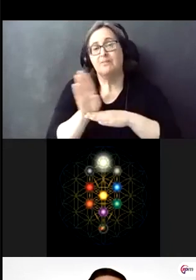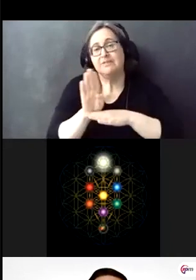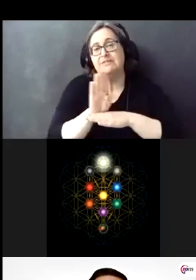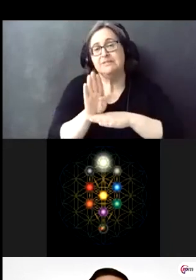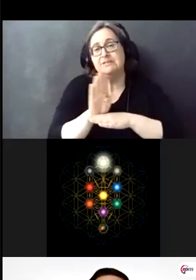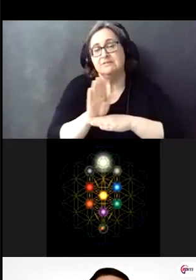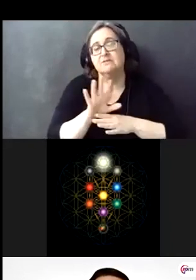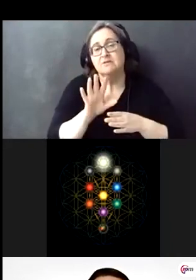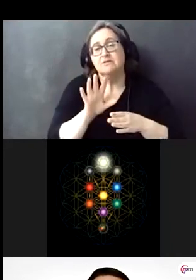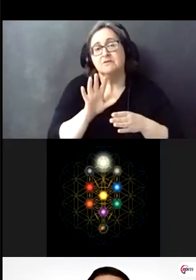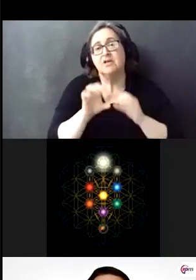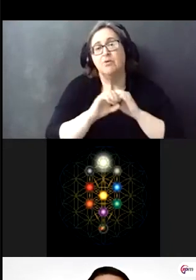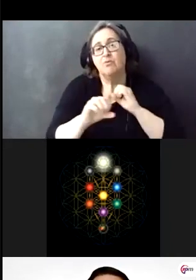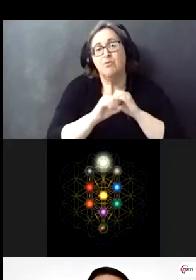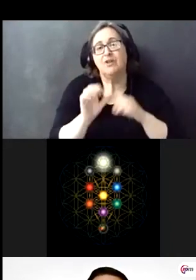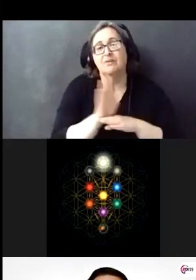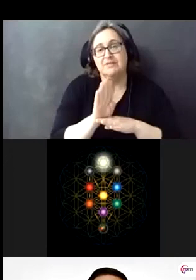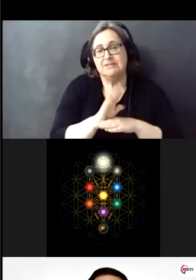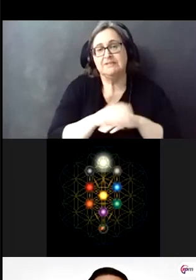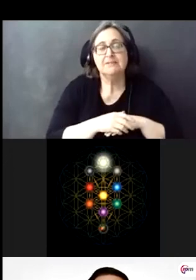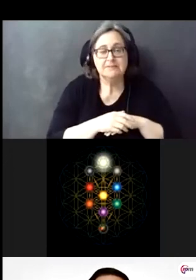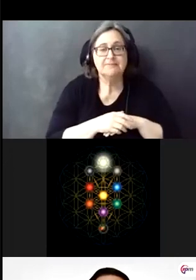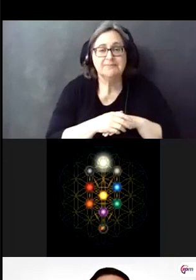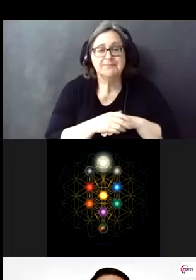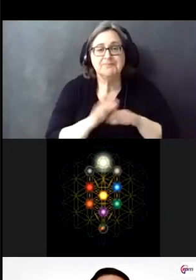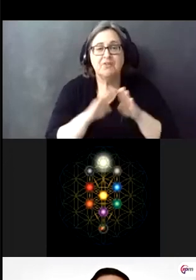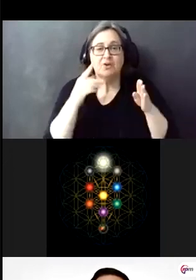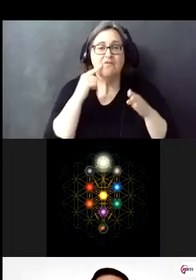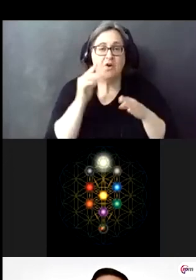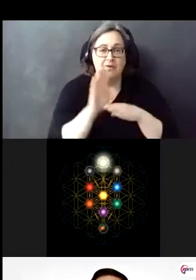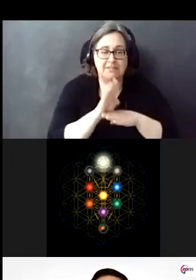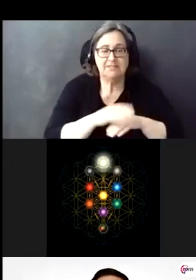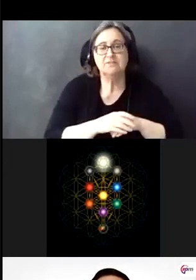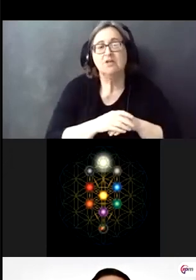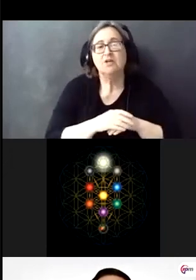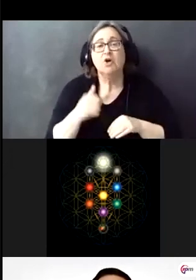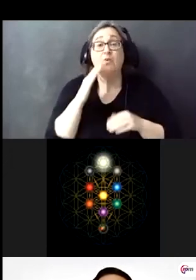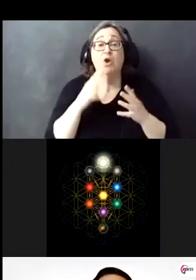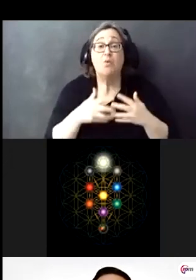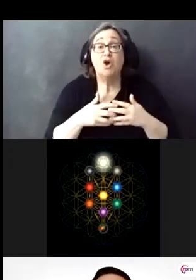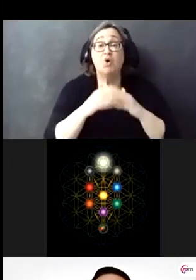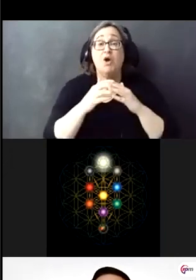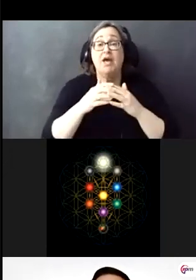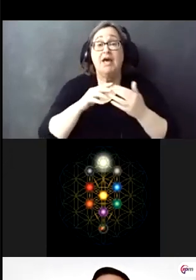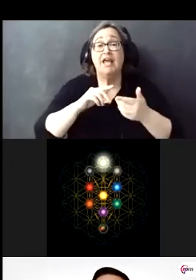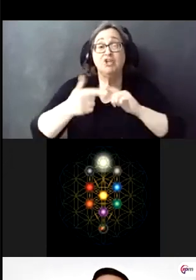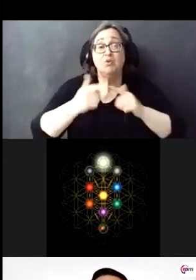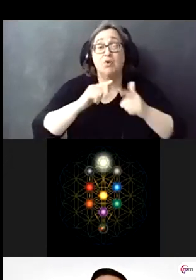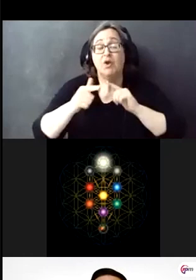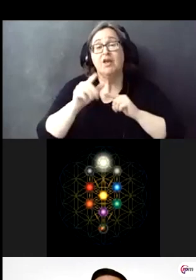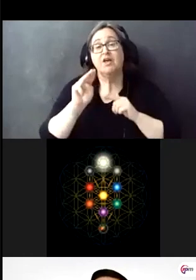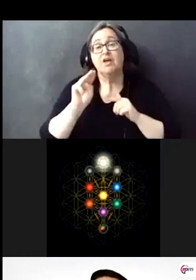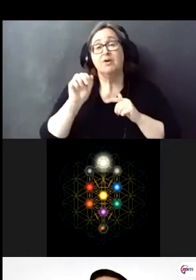are part of the Open for Business program. And lastly, we are going to launch an interactive map